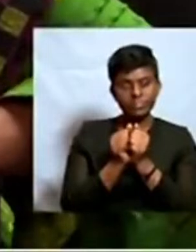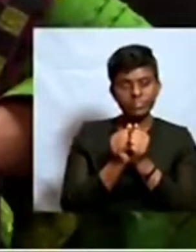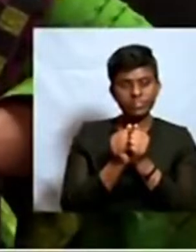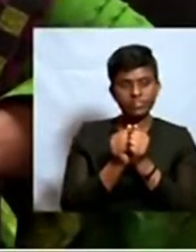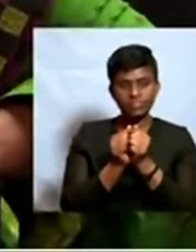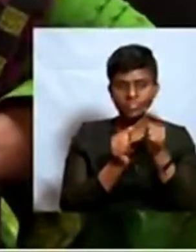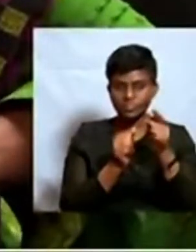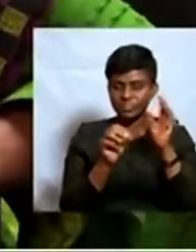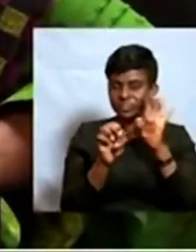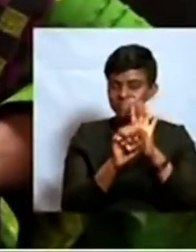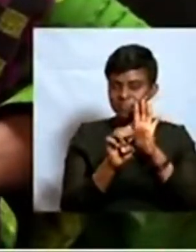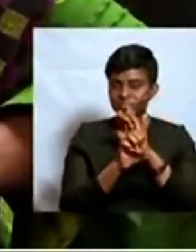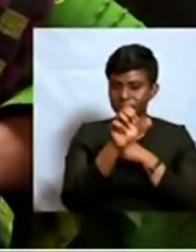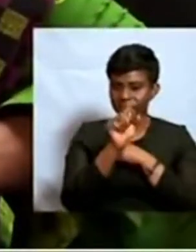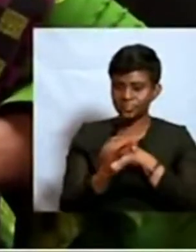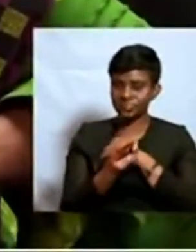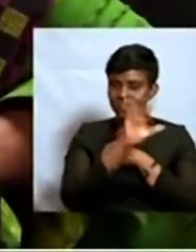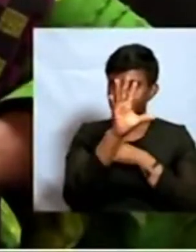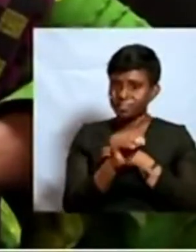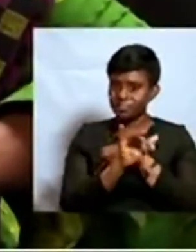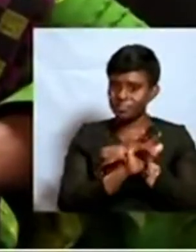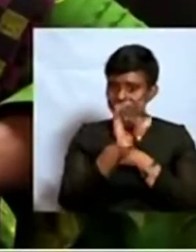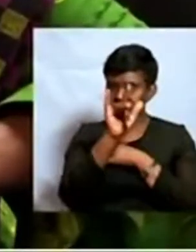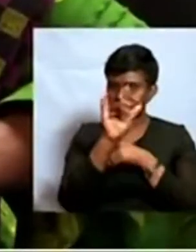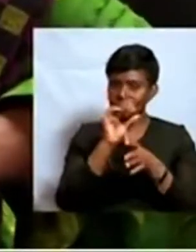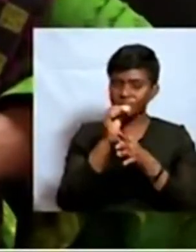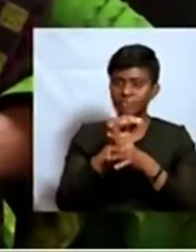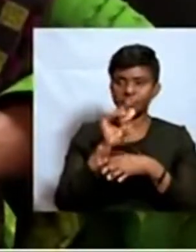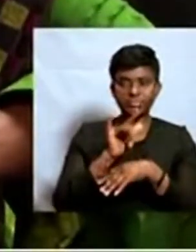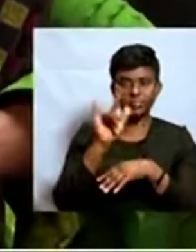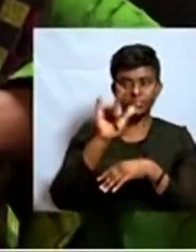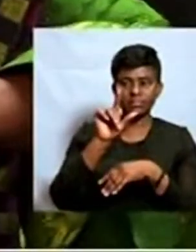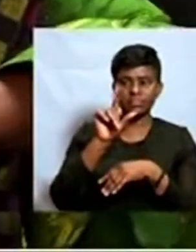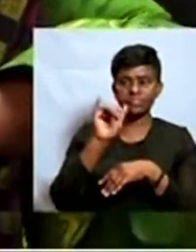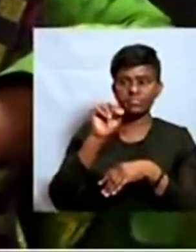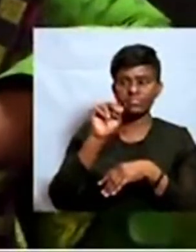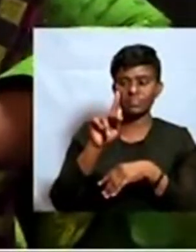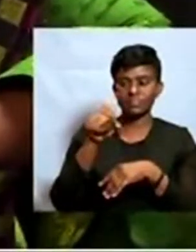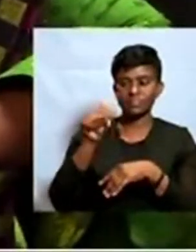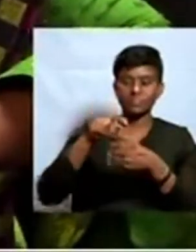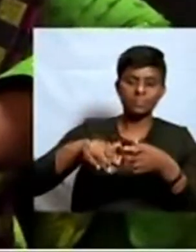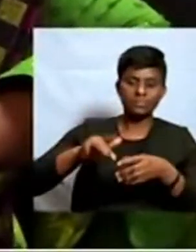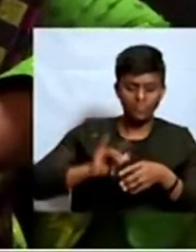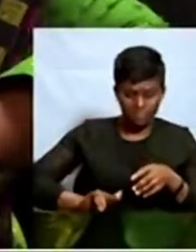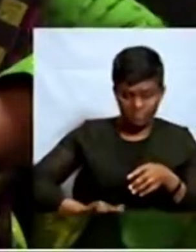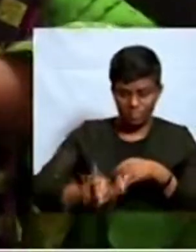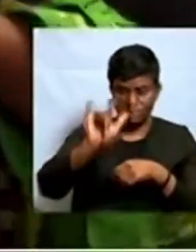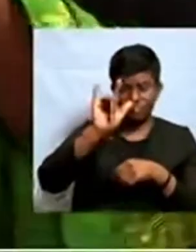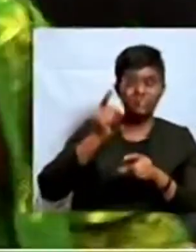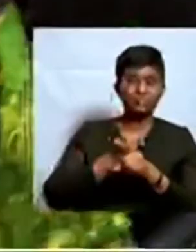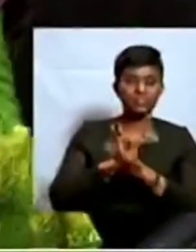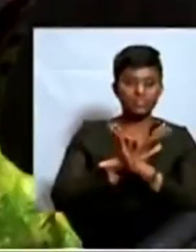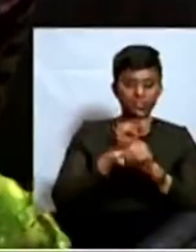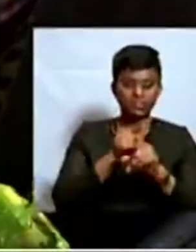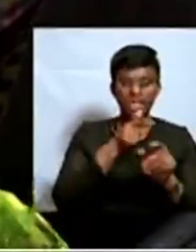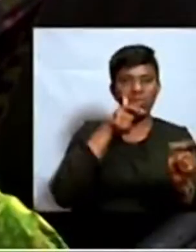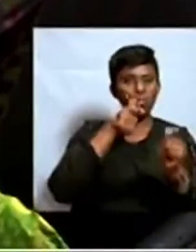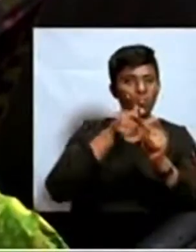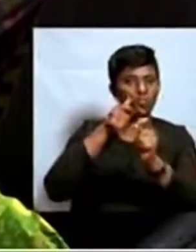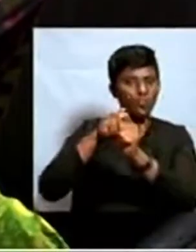this, for example, South African Airways or Airlink. When you're taking off from here, they'll spray